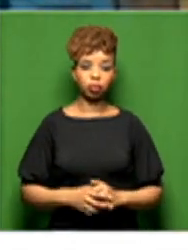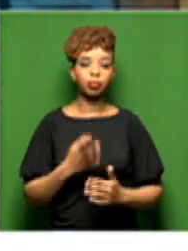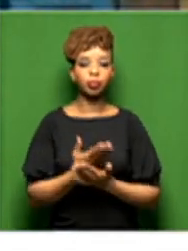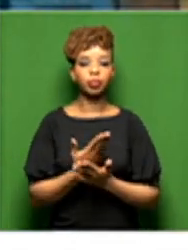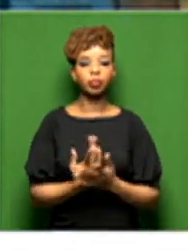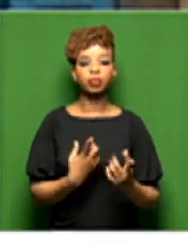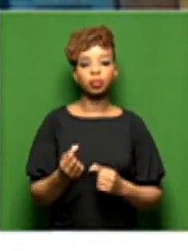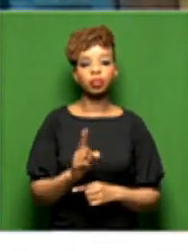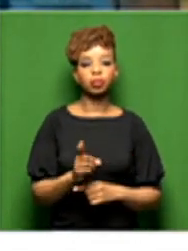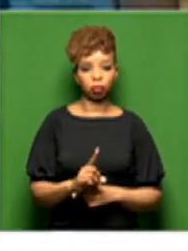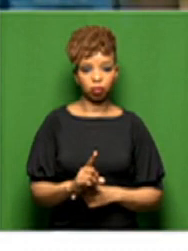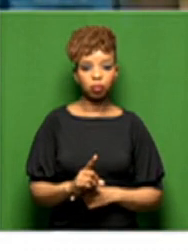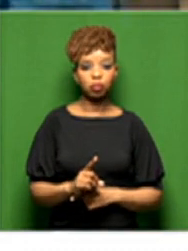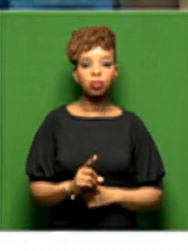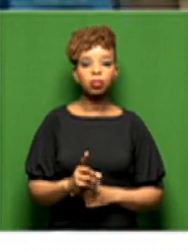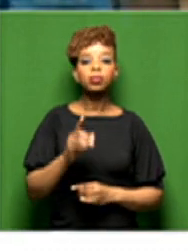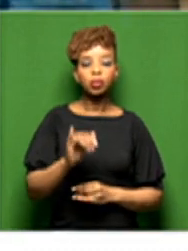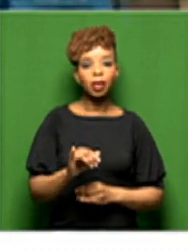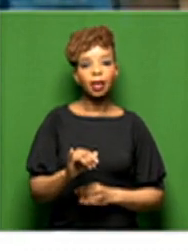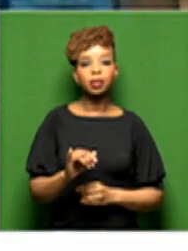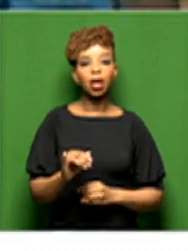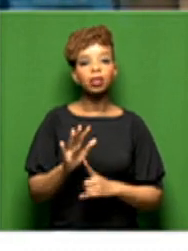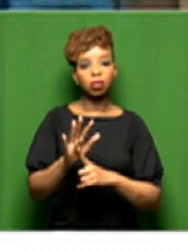potentially be able to do that show as a reality.